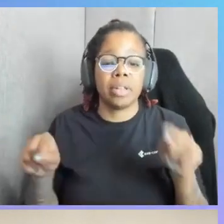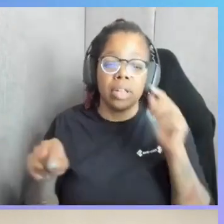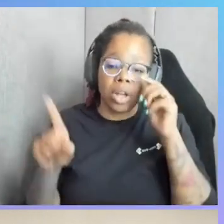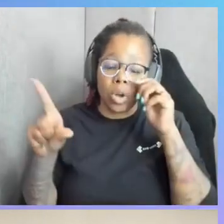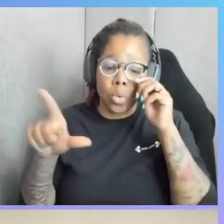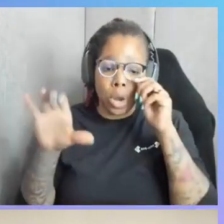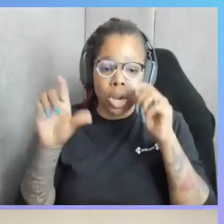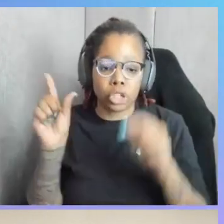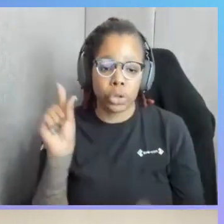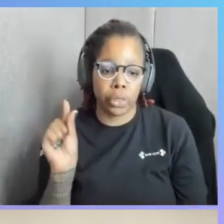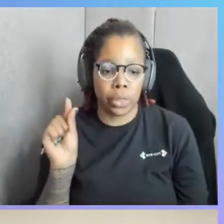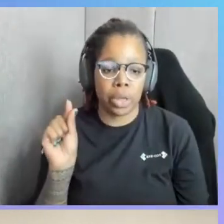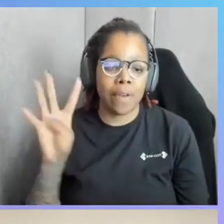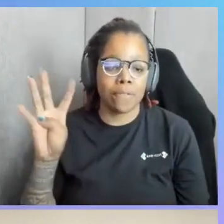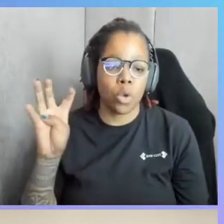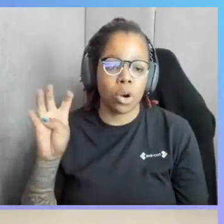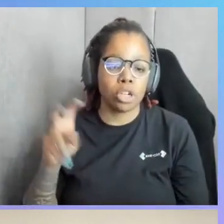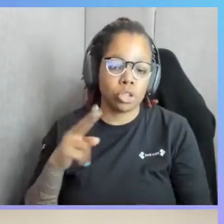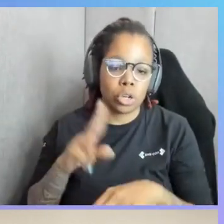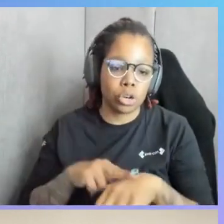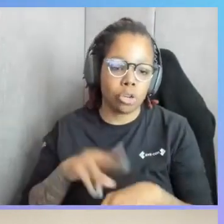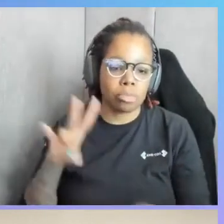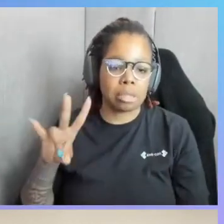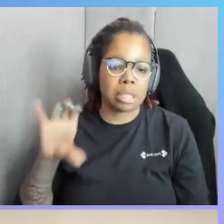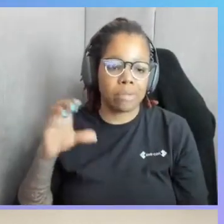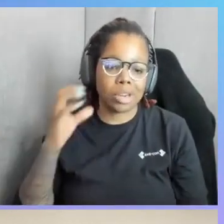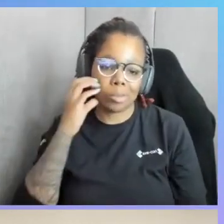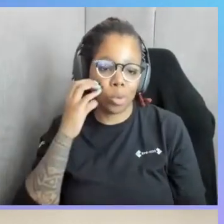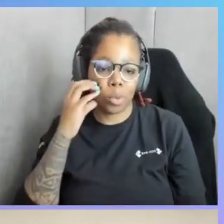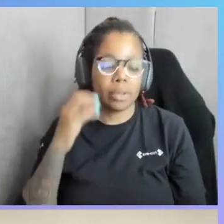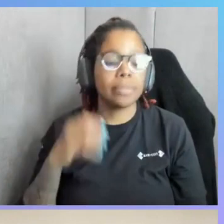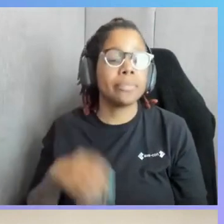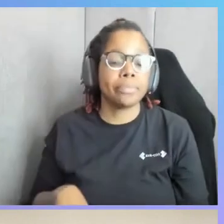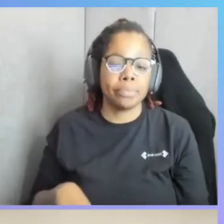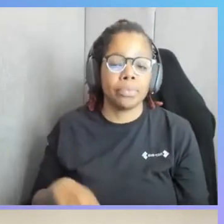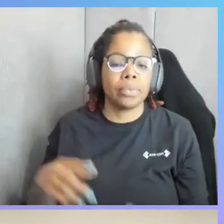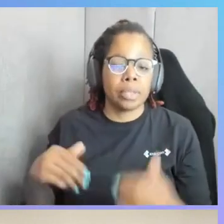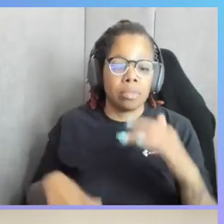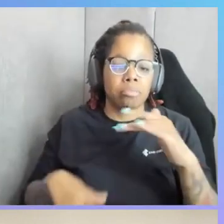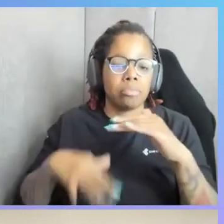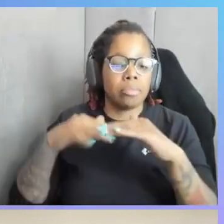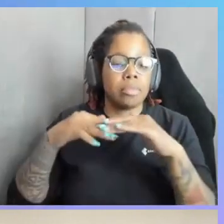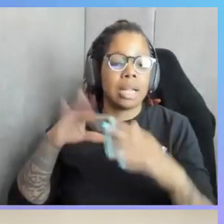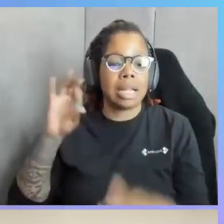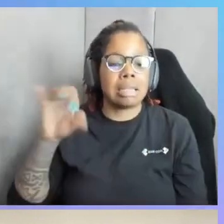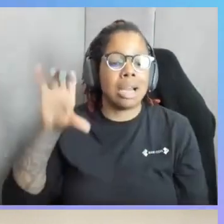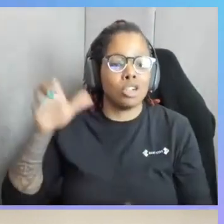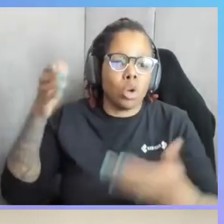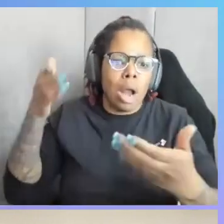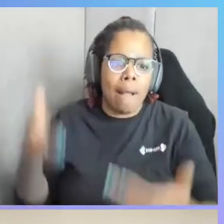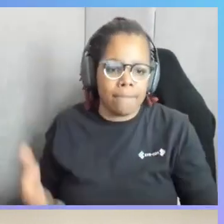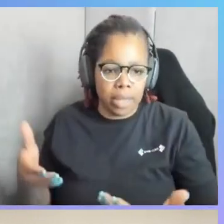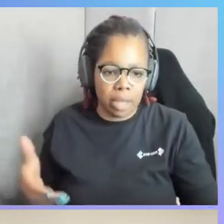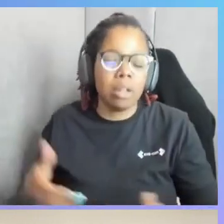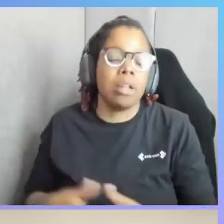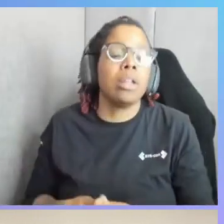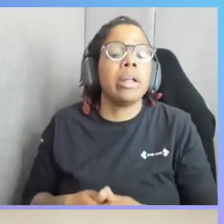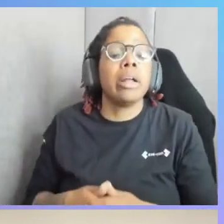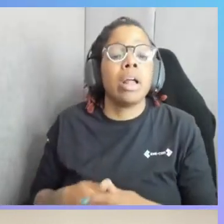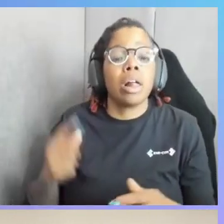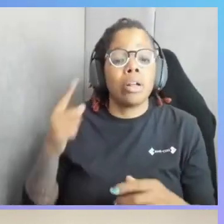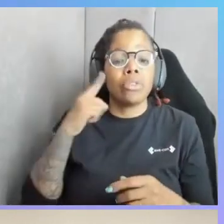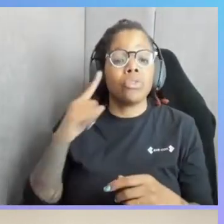thin, 400 is normal, 700 is bold, and all the way up to 900 as heavy. In order to